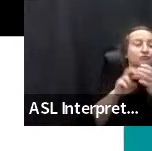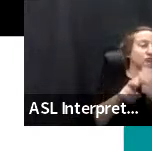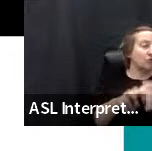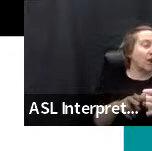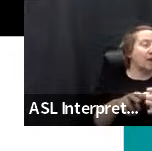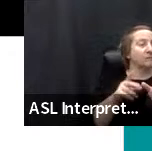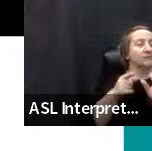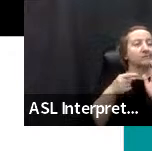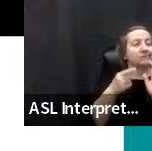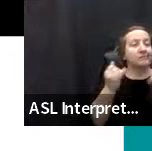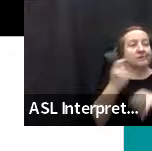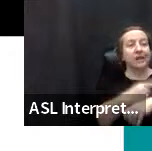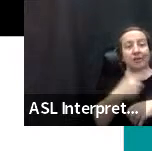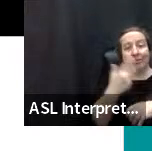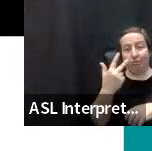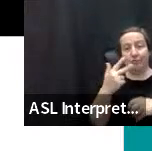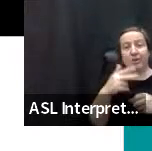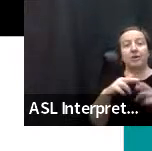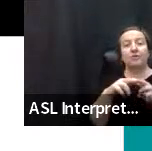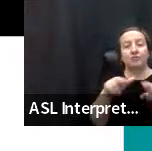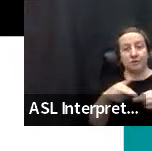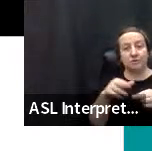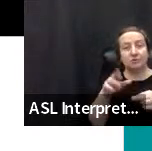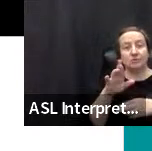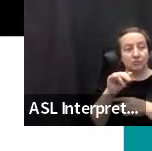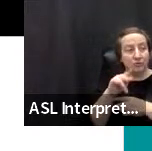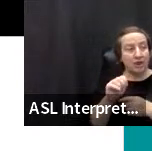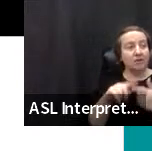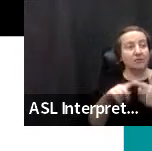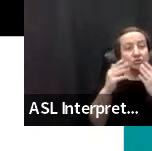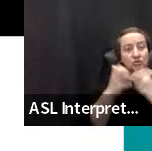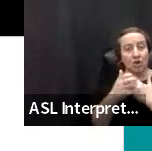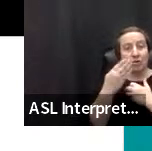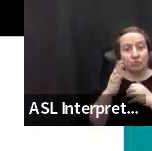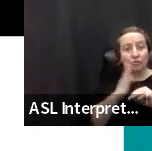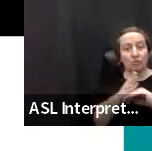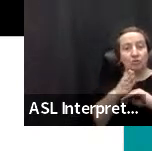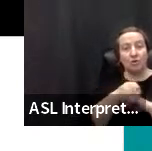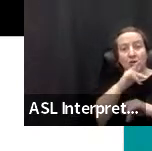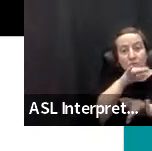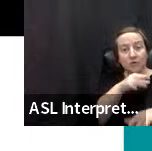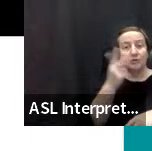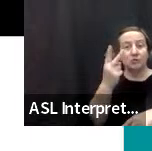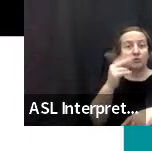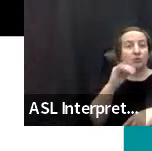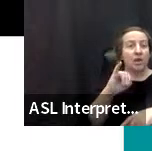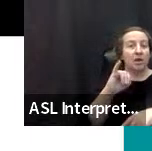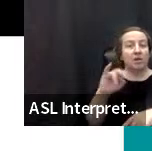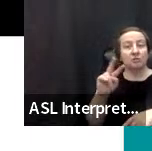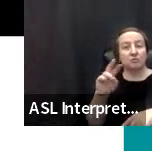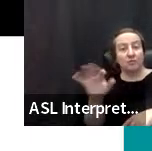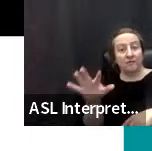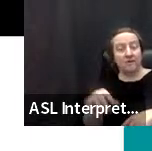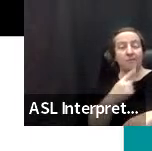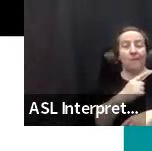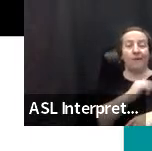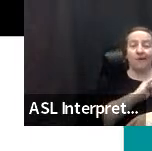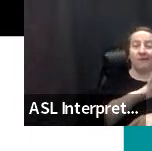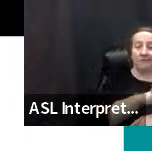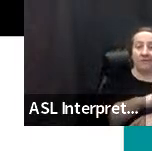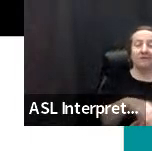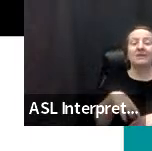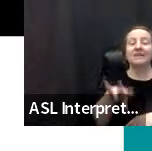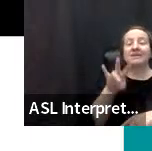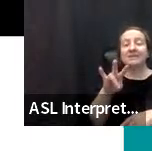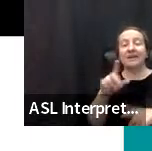kind of 3 regional routes, kind of the dark blue that cross the river. 2 of them go on I-205 and 1 of them go on I-5. And then we've got 7 express